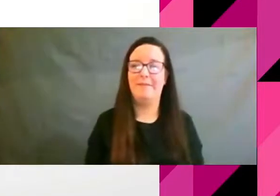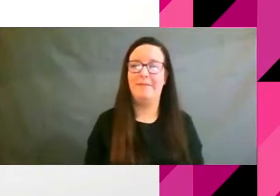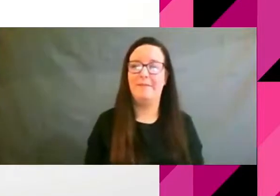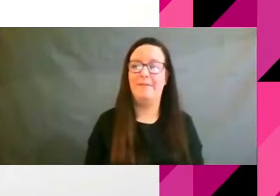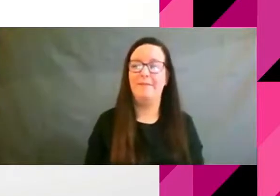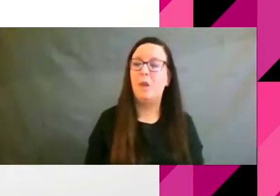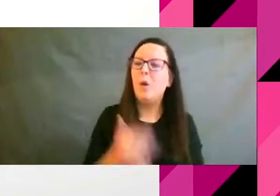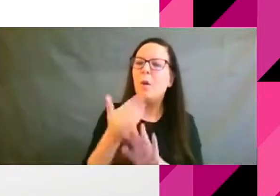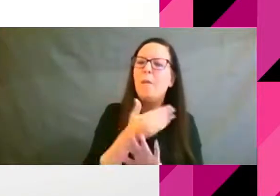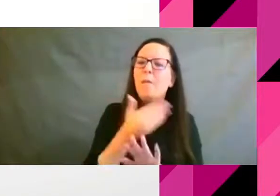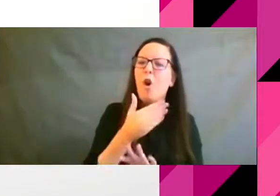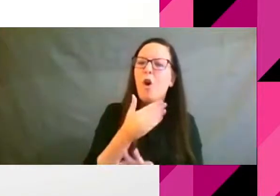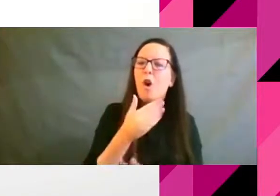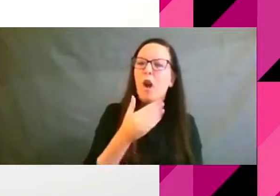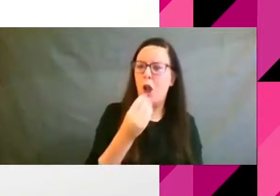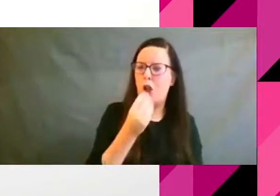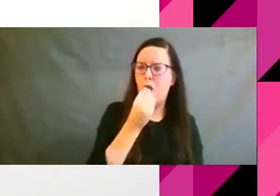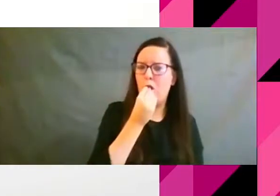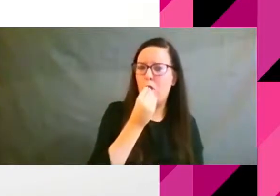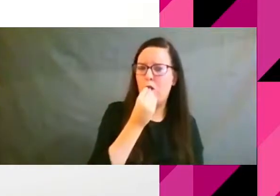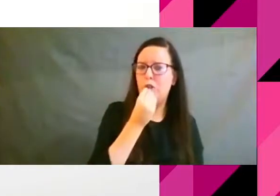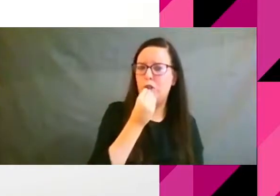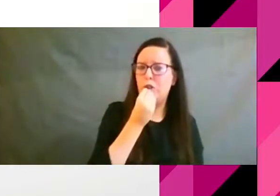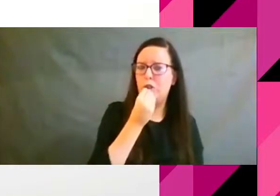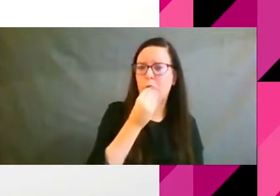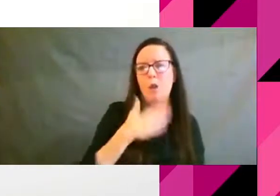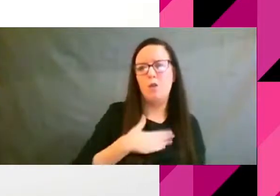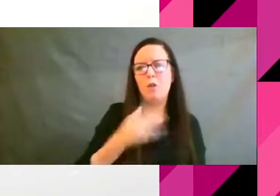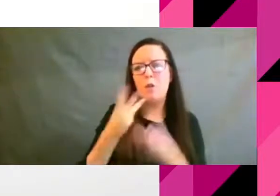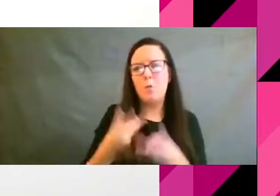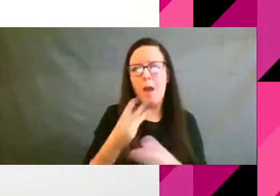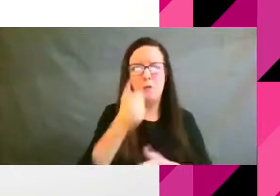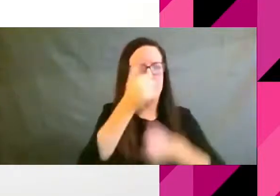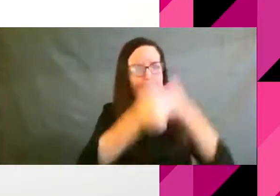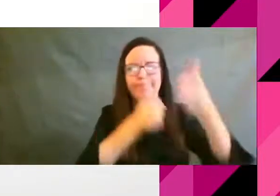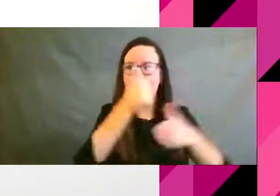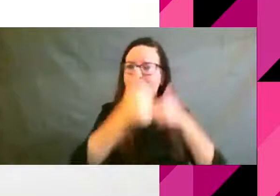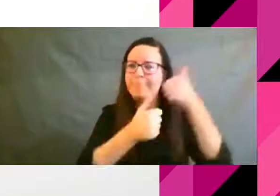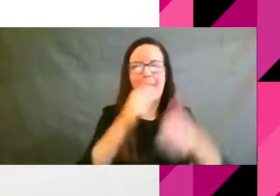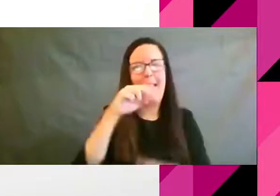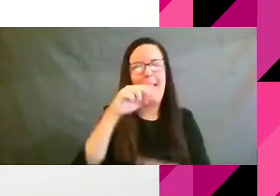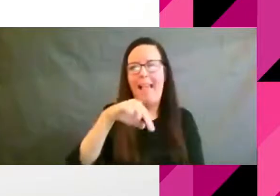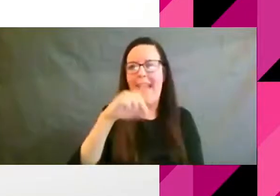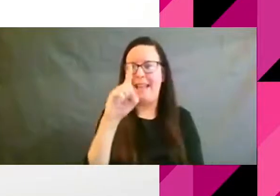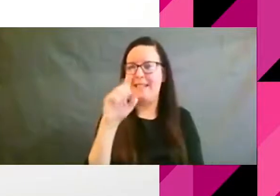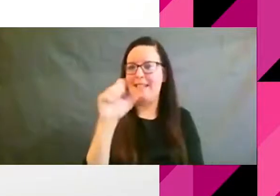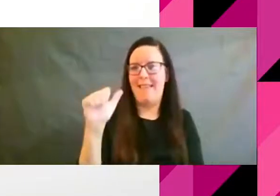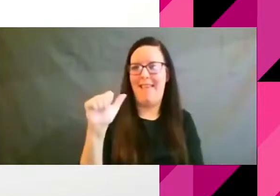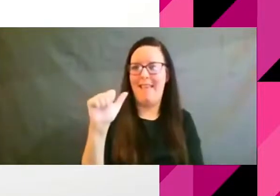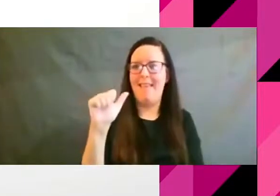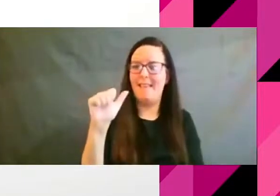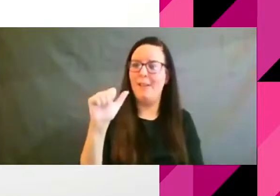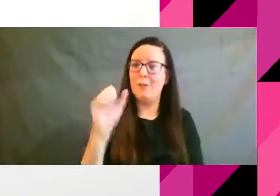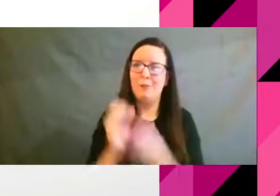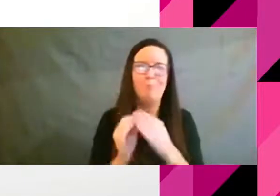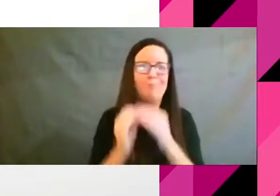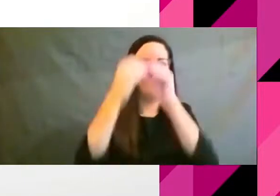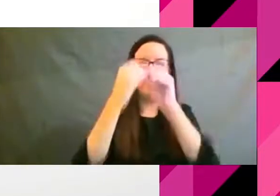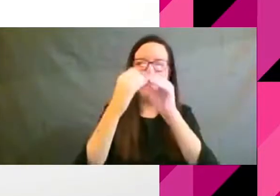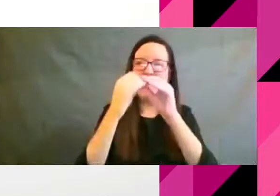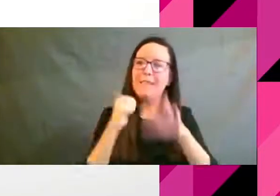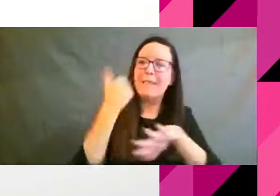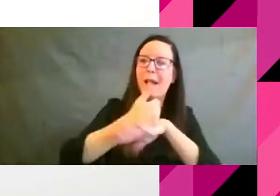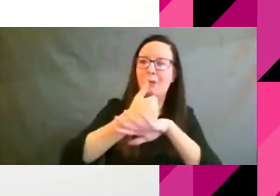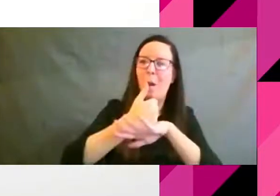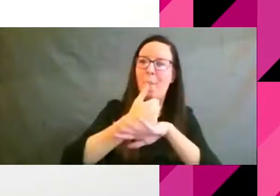want to just acknowledge the team in the NDA for their very hard work in bringing today's conference to fruition. And I also want to